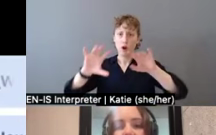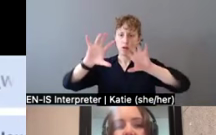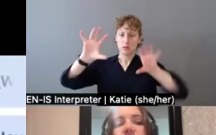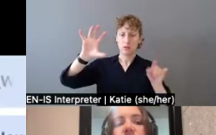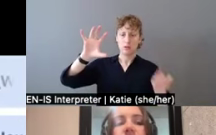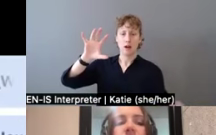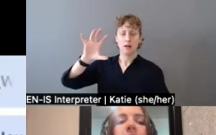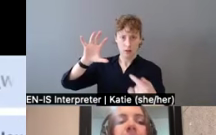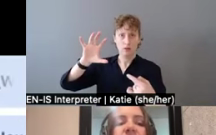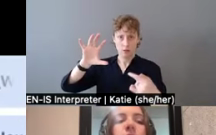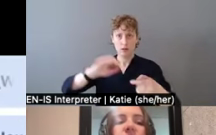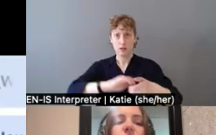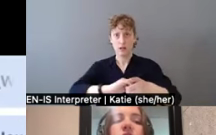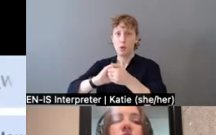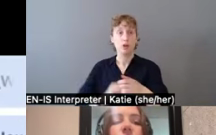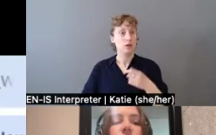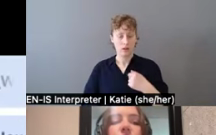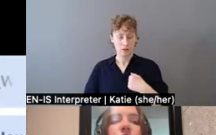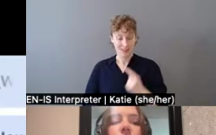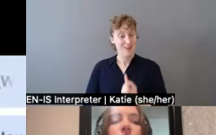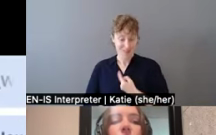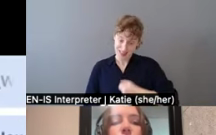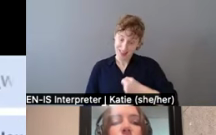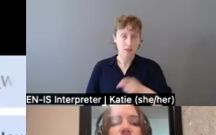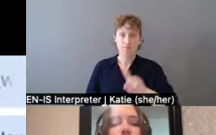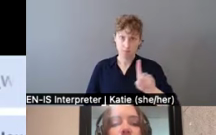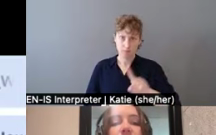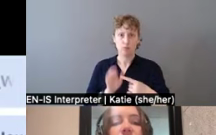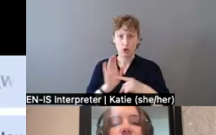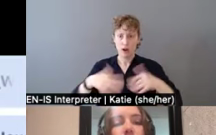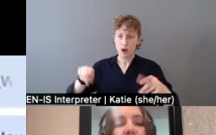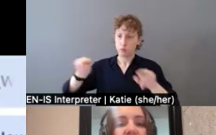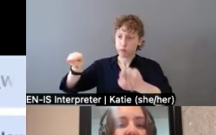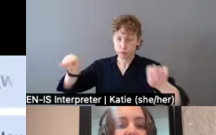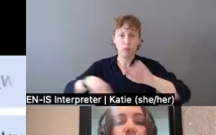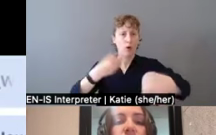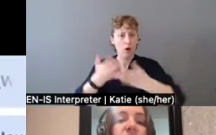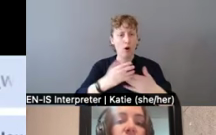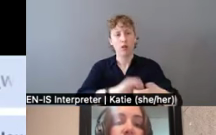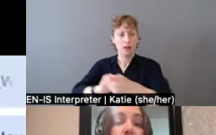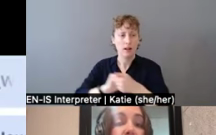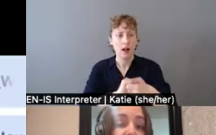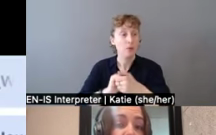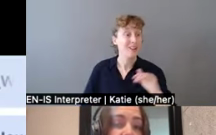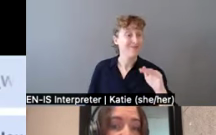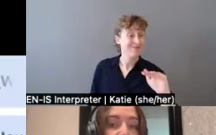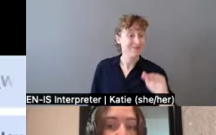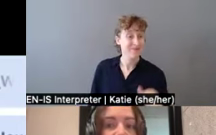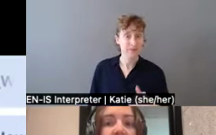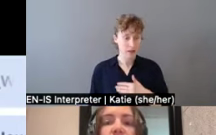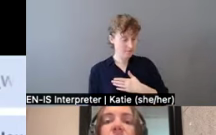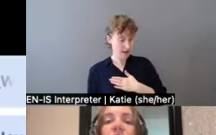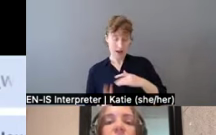different organizations. And then we have a question on how your project will benefit marginalized youth and how they will be involved in